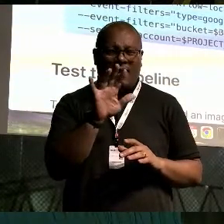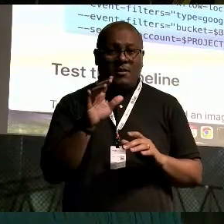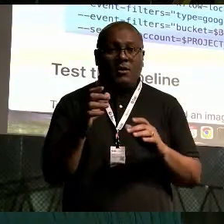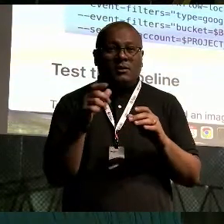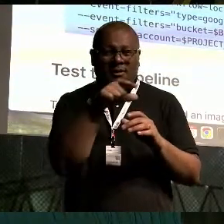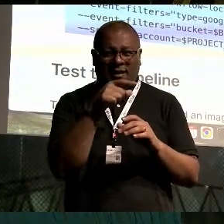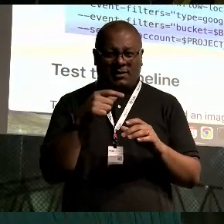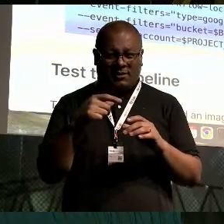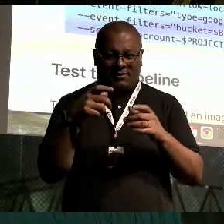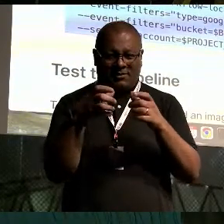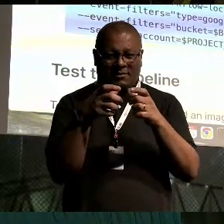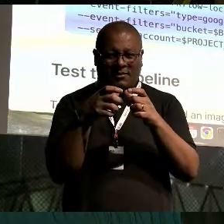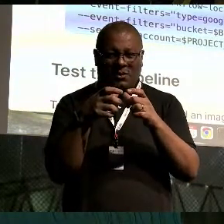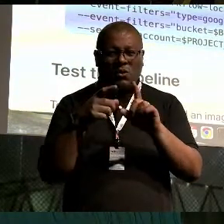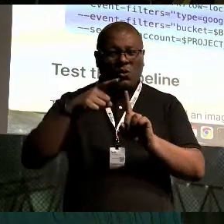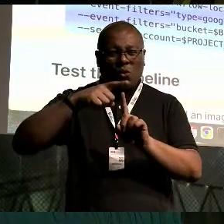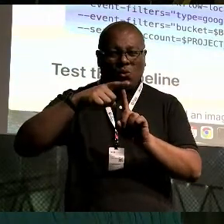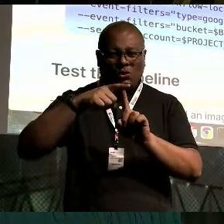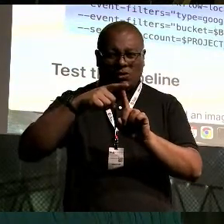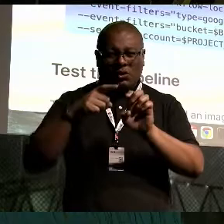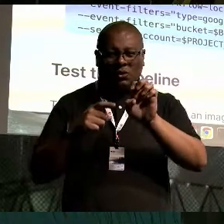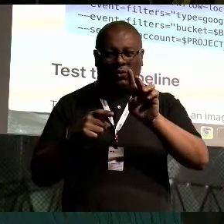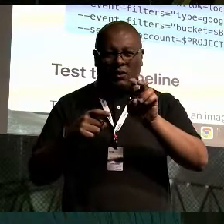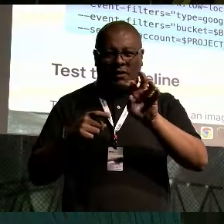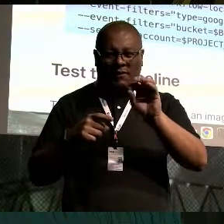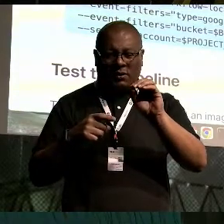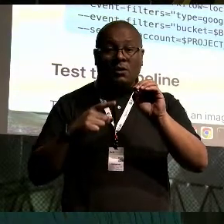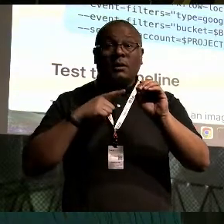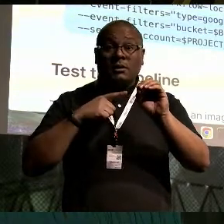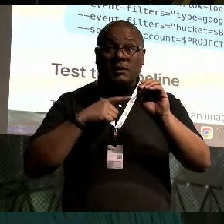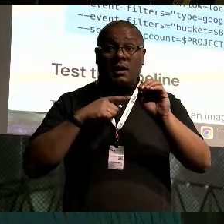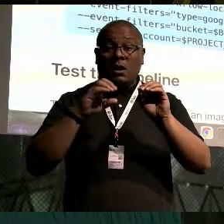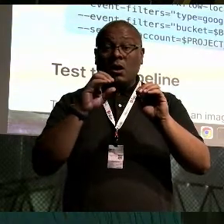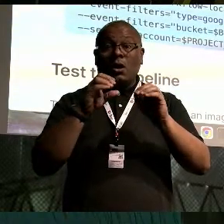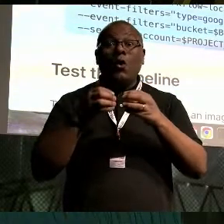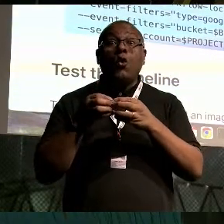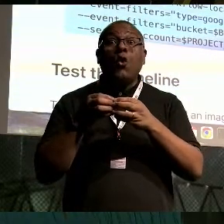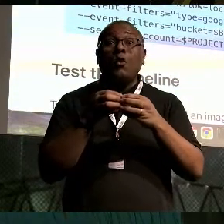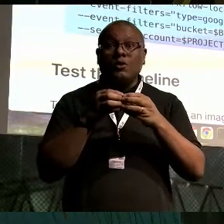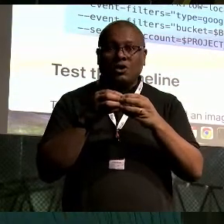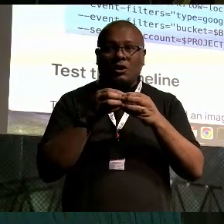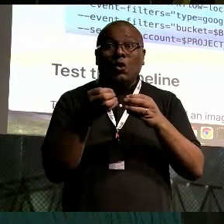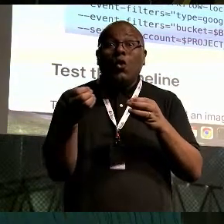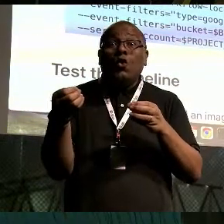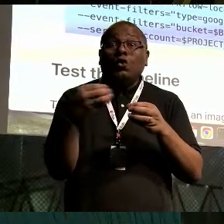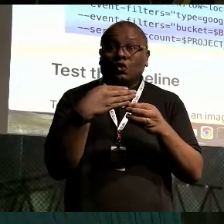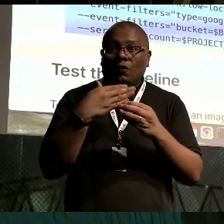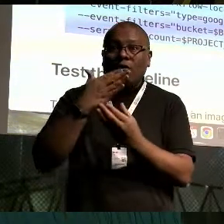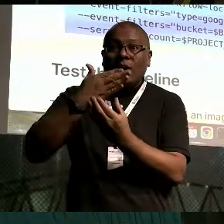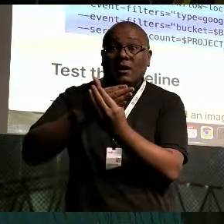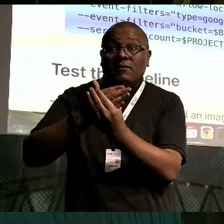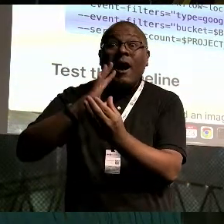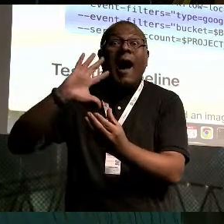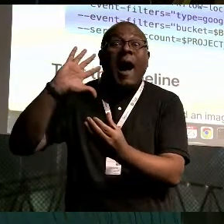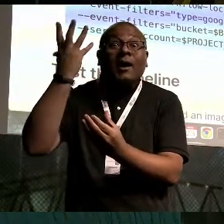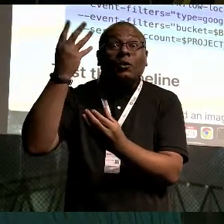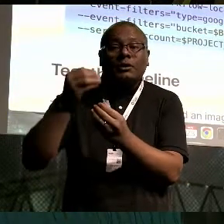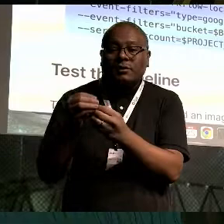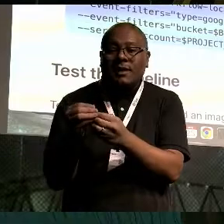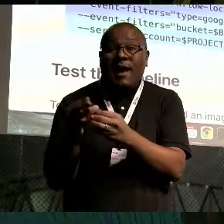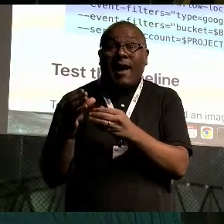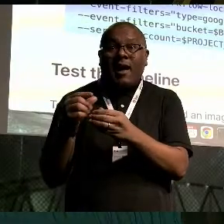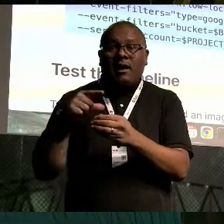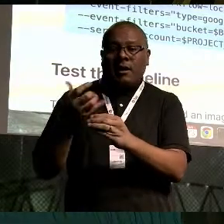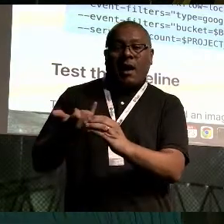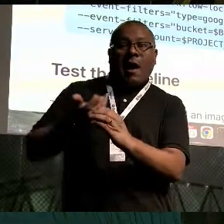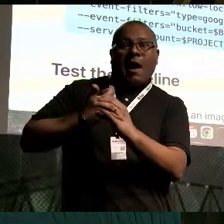bucket, and the type of the event is object finalized, meaning it's a new file, then when that happens, send this